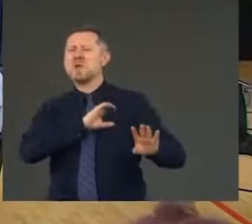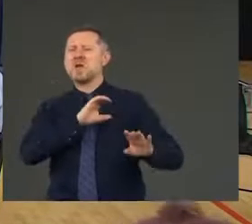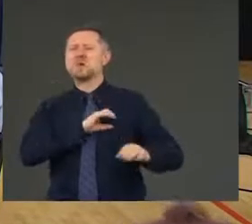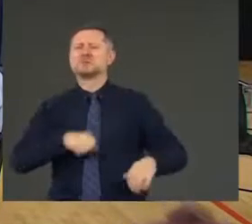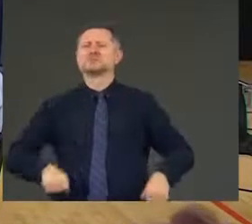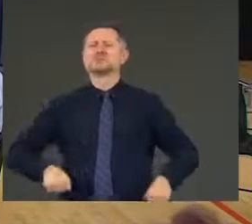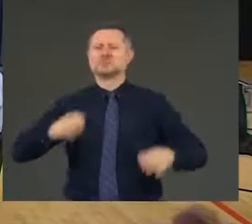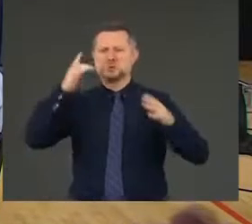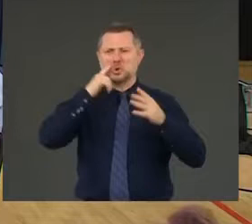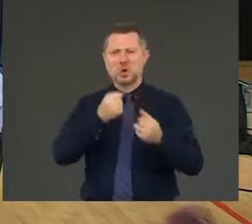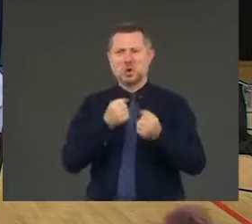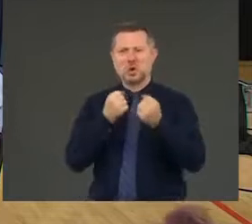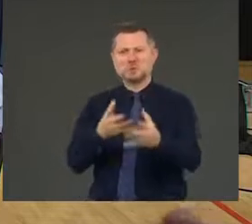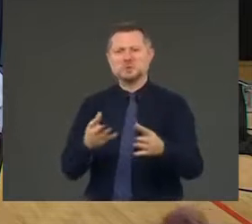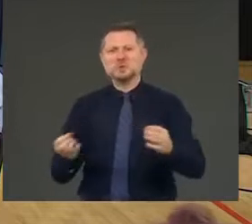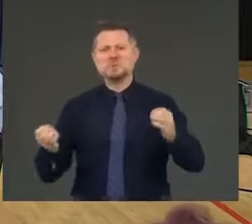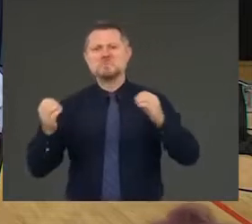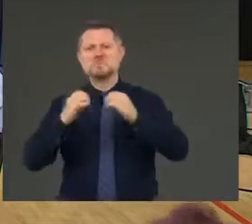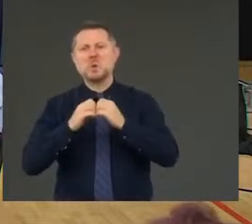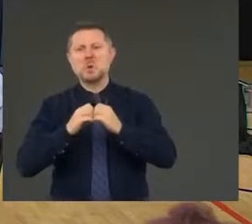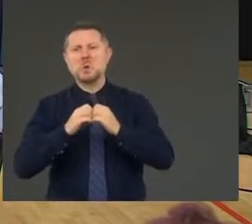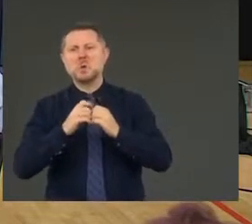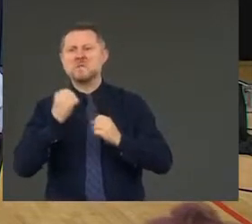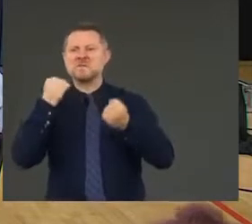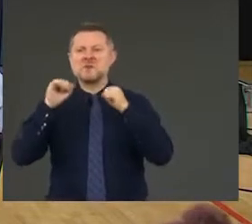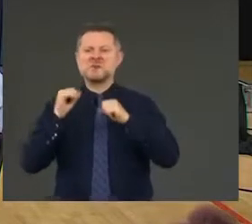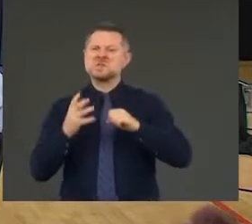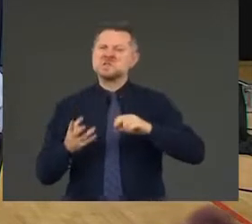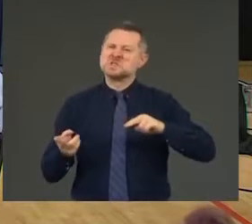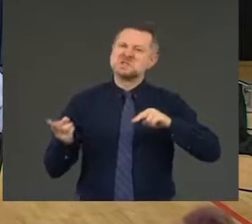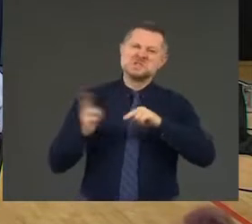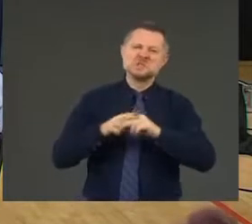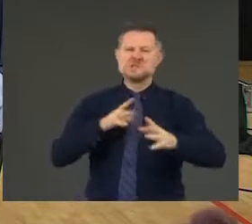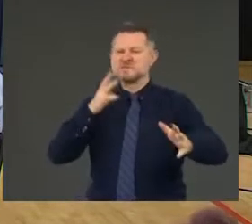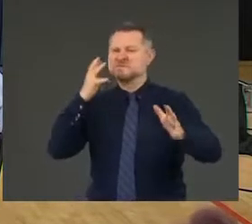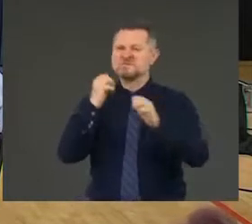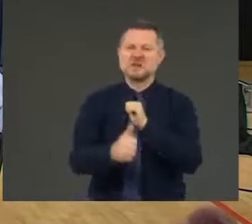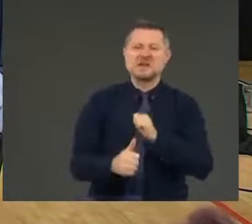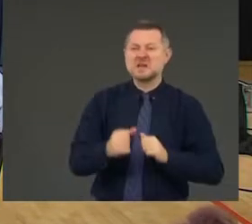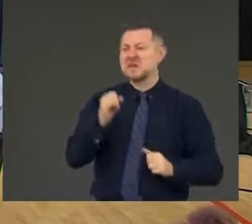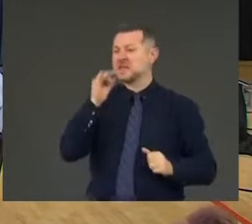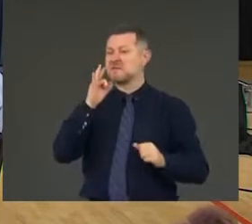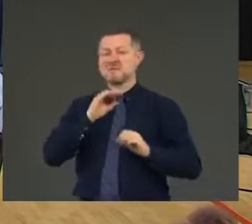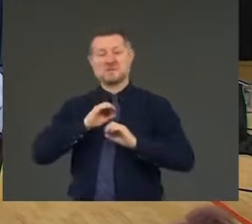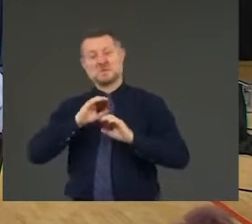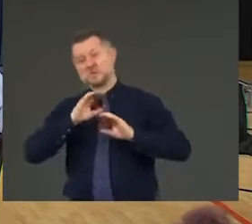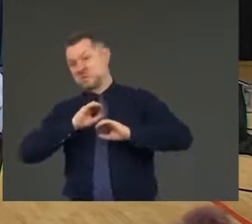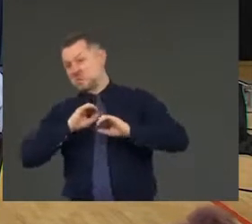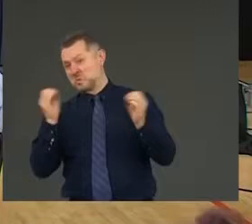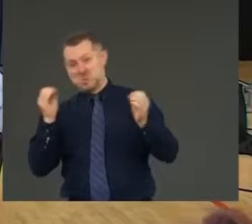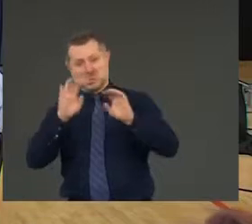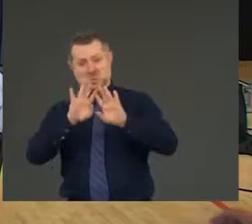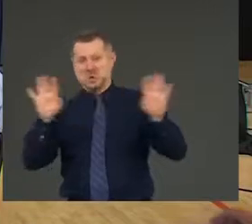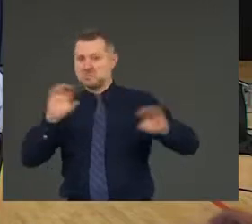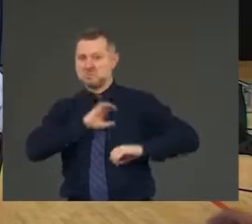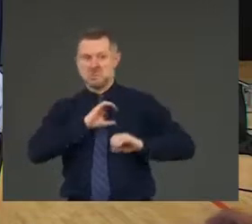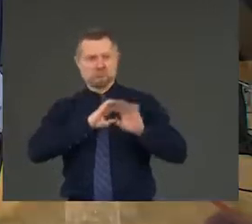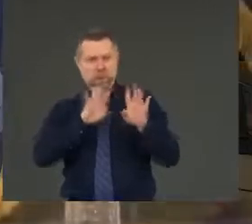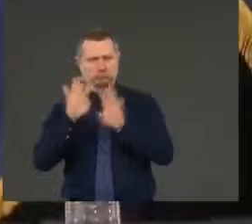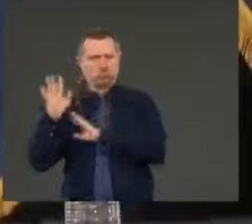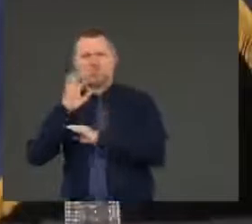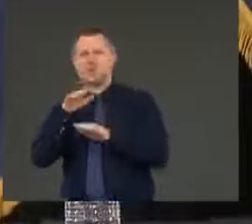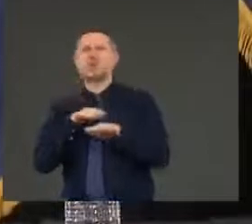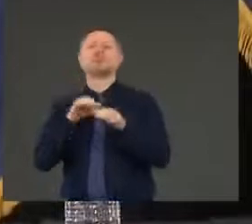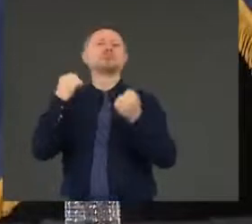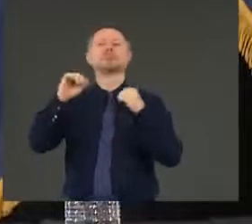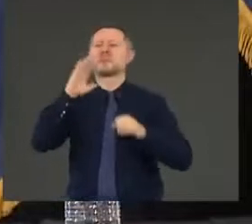that it never, they suggested it wouldn't have happened if the police were giving a show of force. Yeah, so